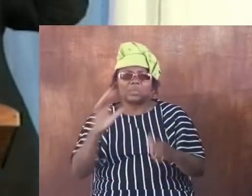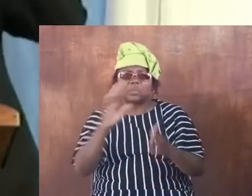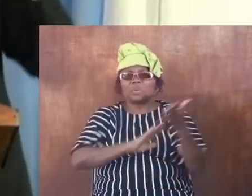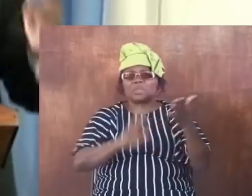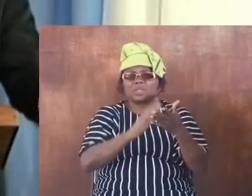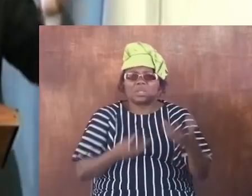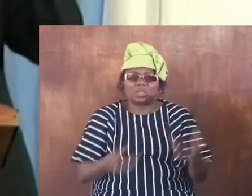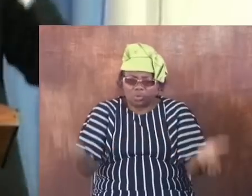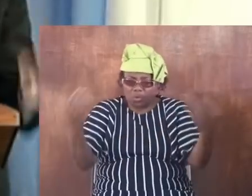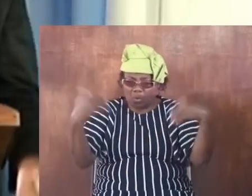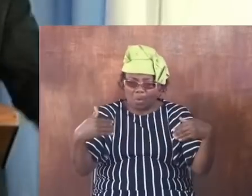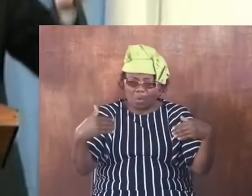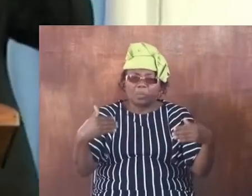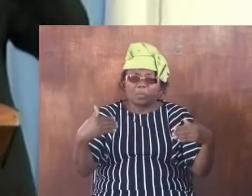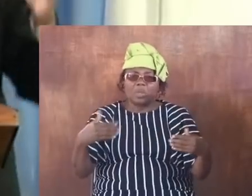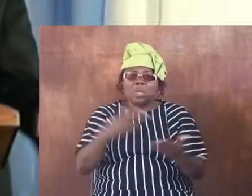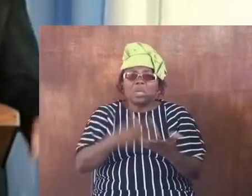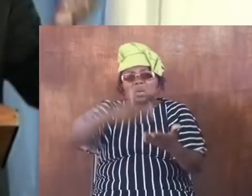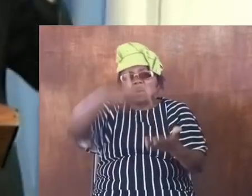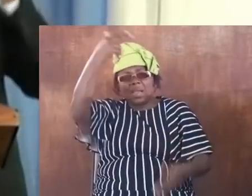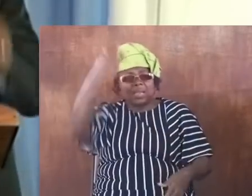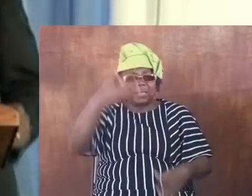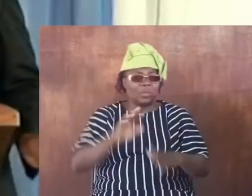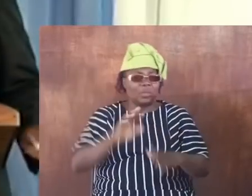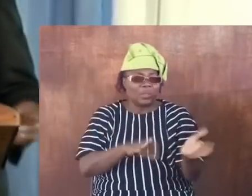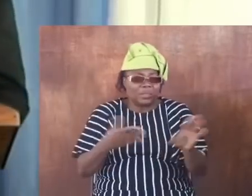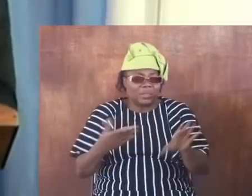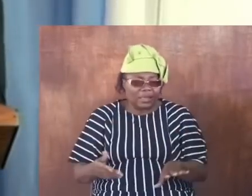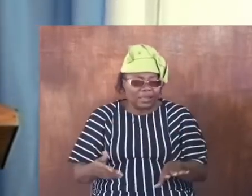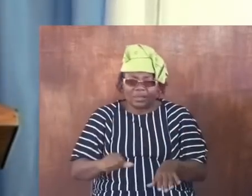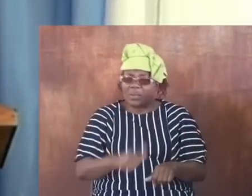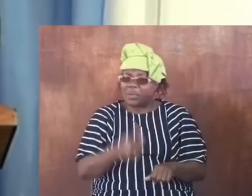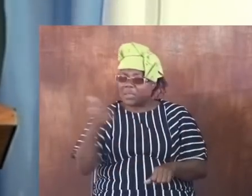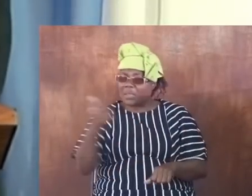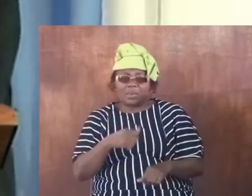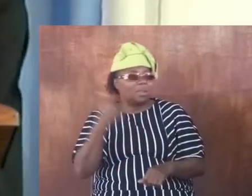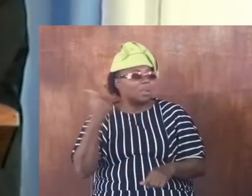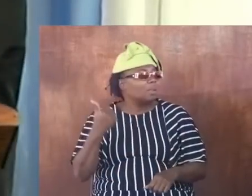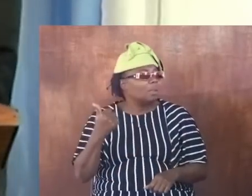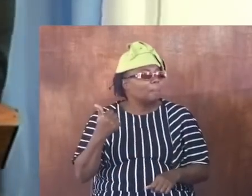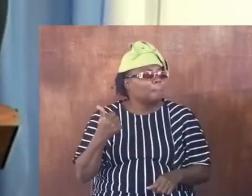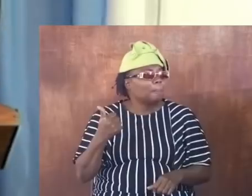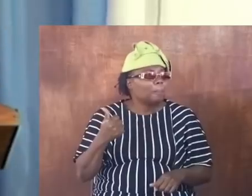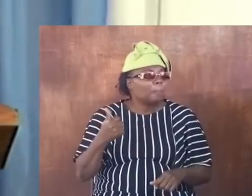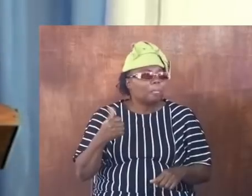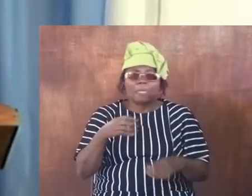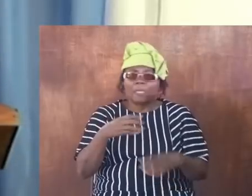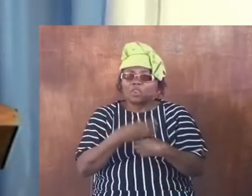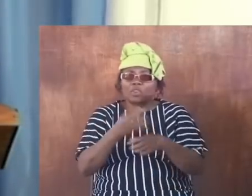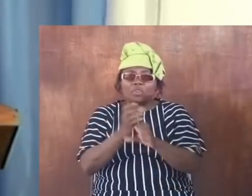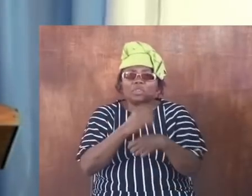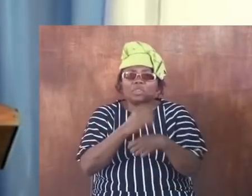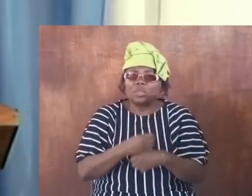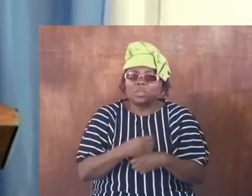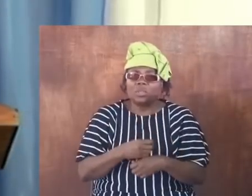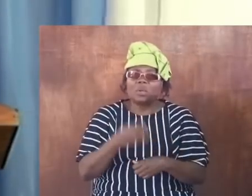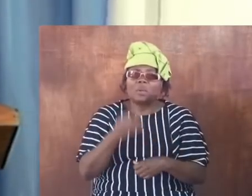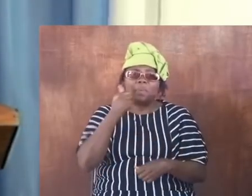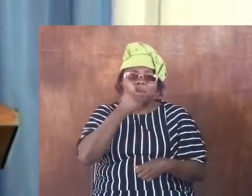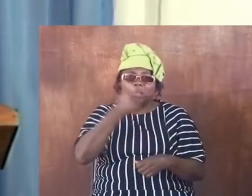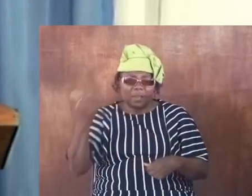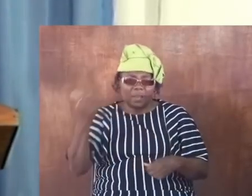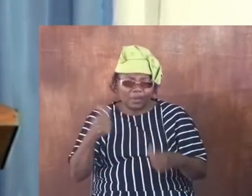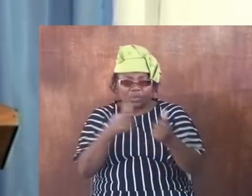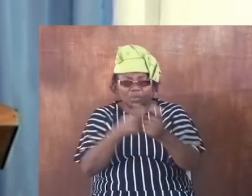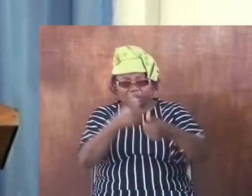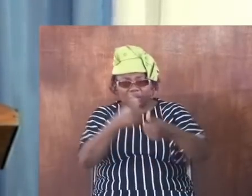to come, nor height, nor depth, nor any other creature, money, anything, shall be able to separate